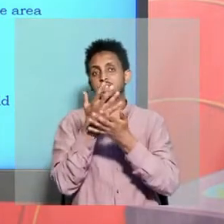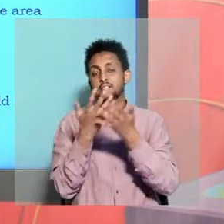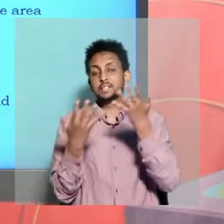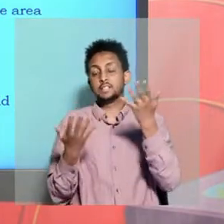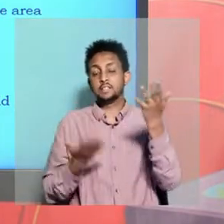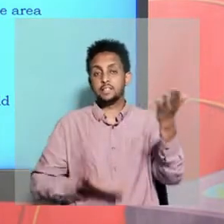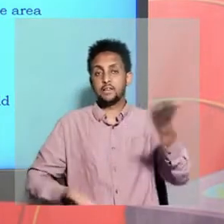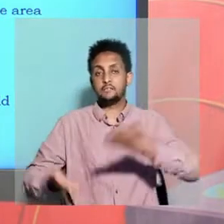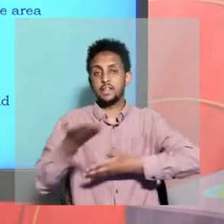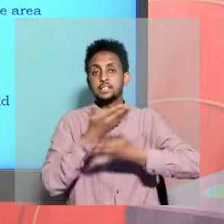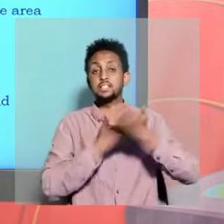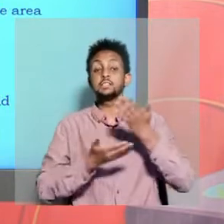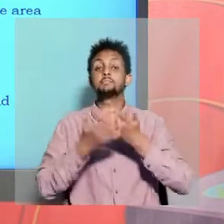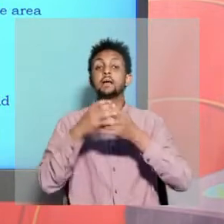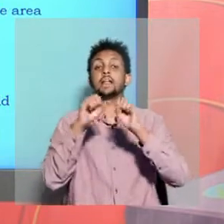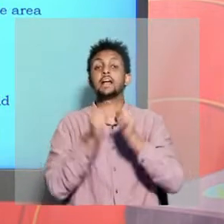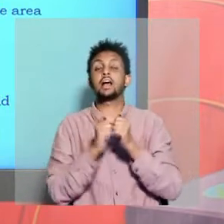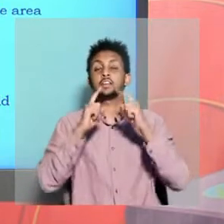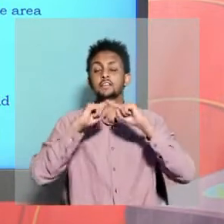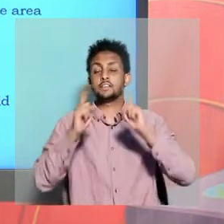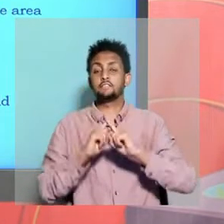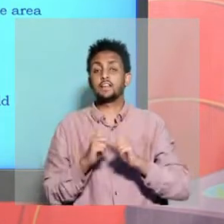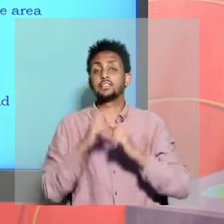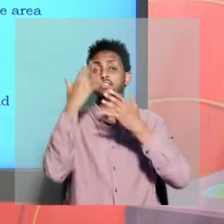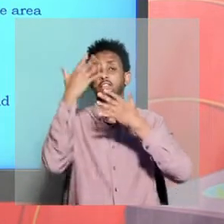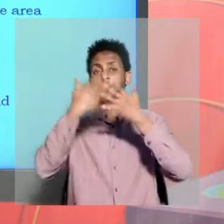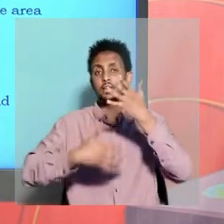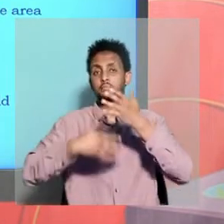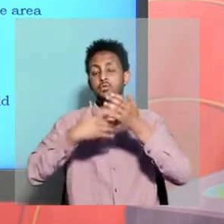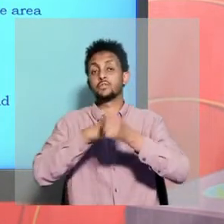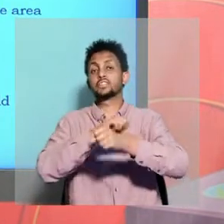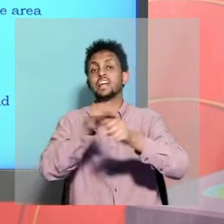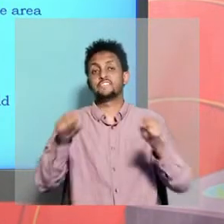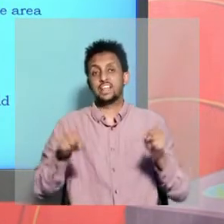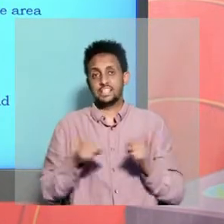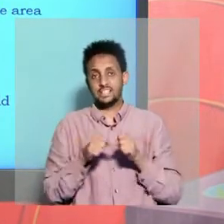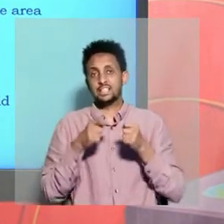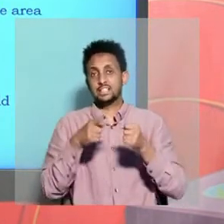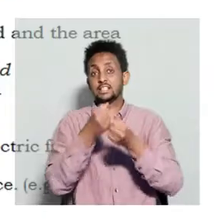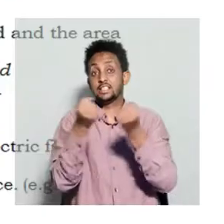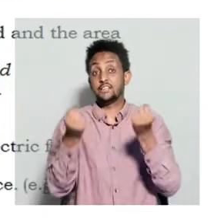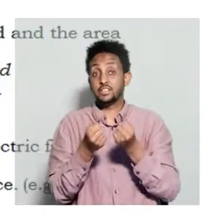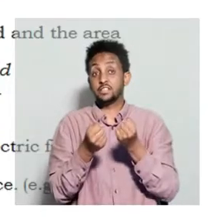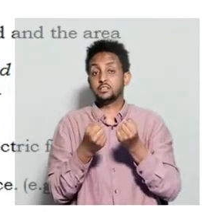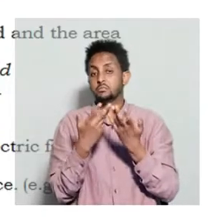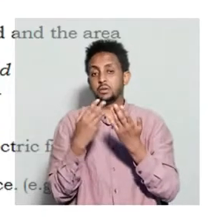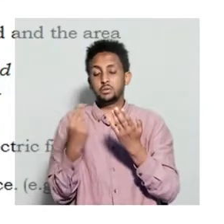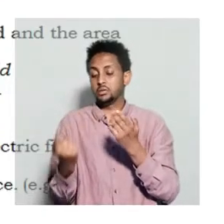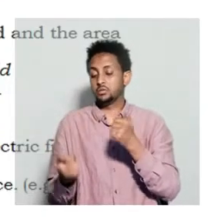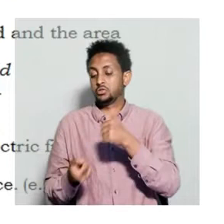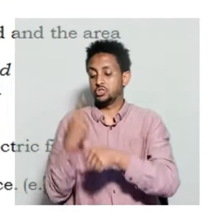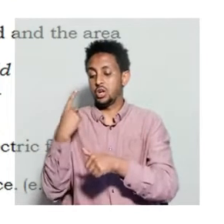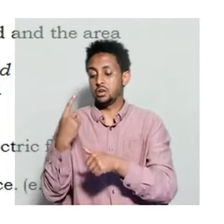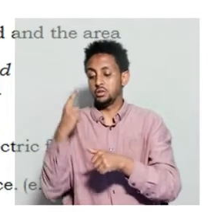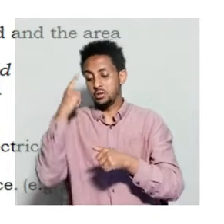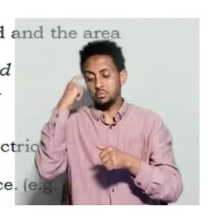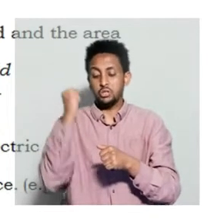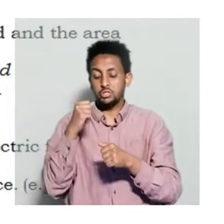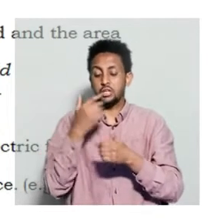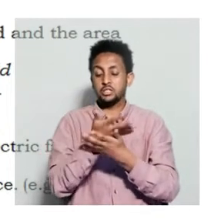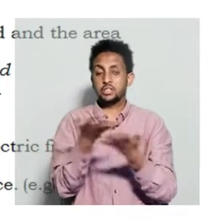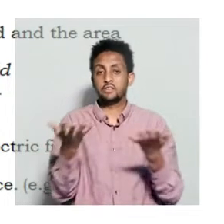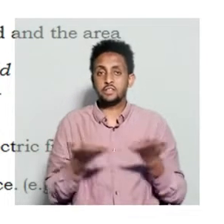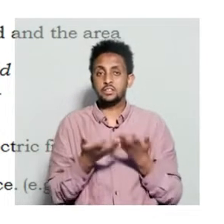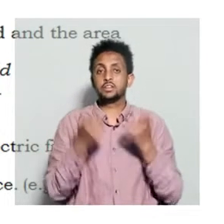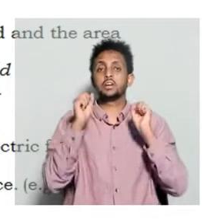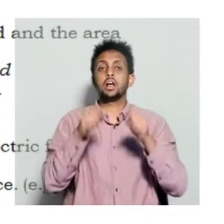be spherical, different. We can have different types of surface. This surface is known to be Gaussian surface. It's imaginary surface used